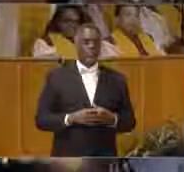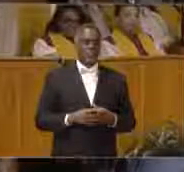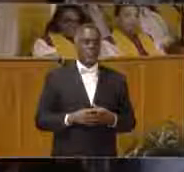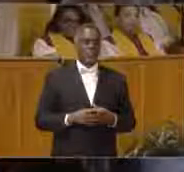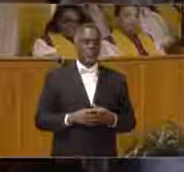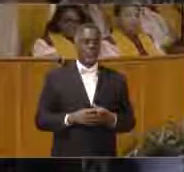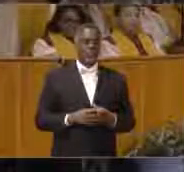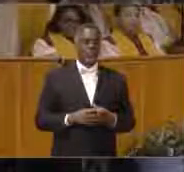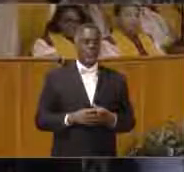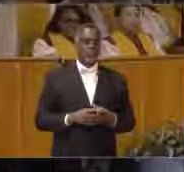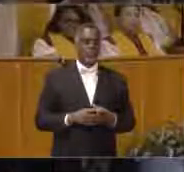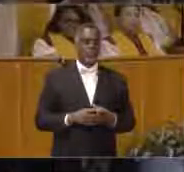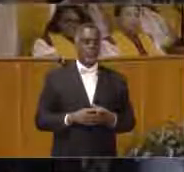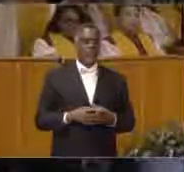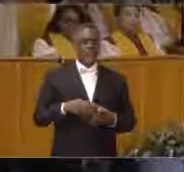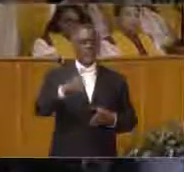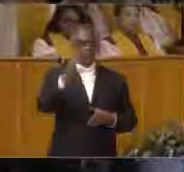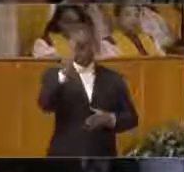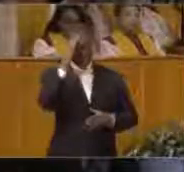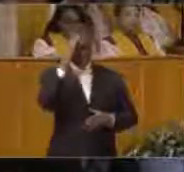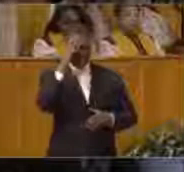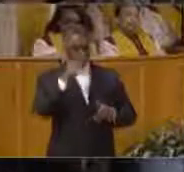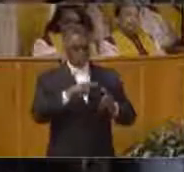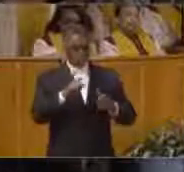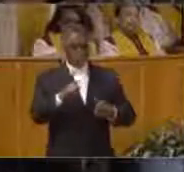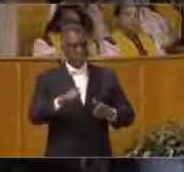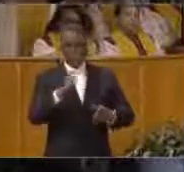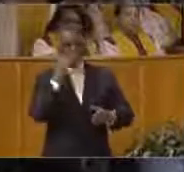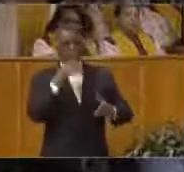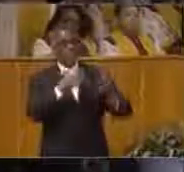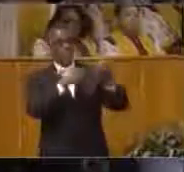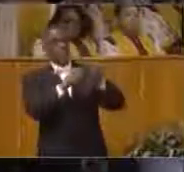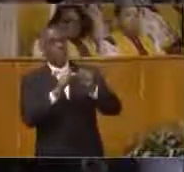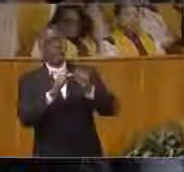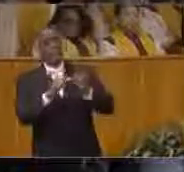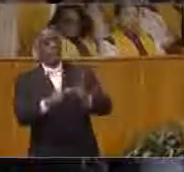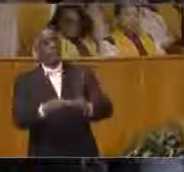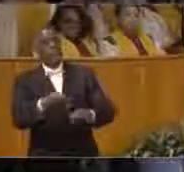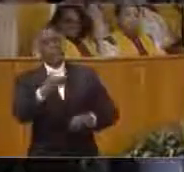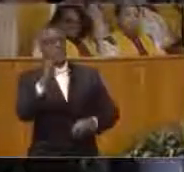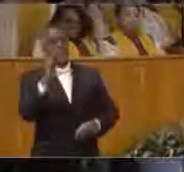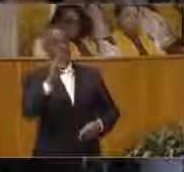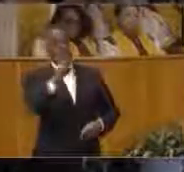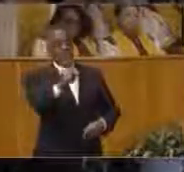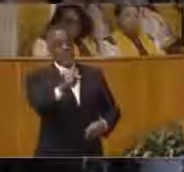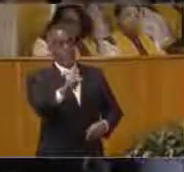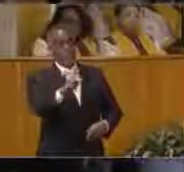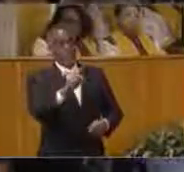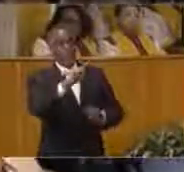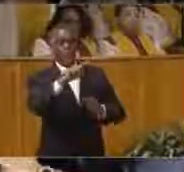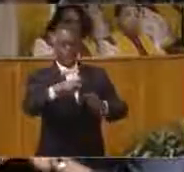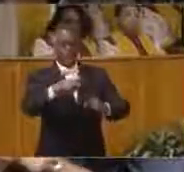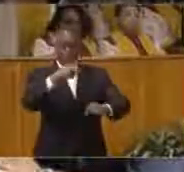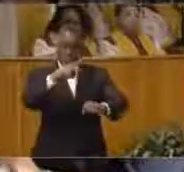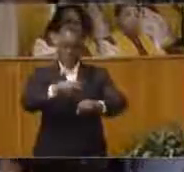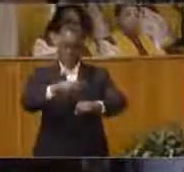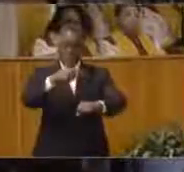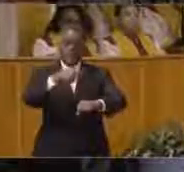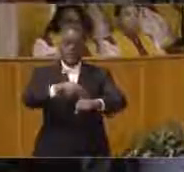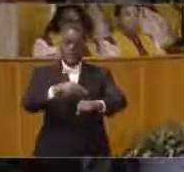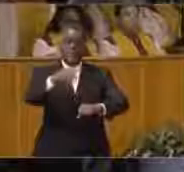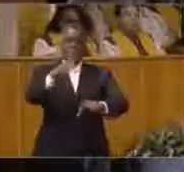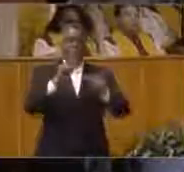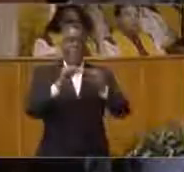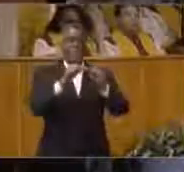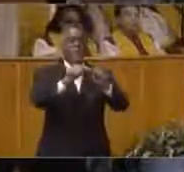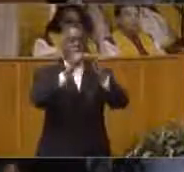happen to you, but God knows your need. And if you trust him to continue to give back, even in tough times, he continues to